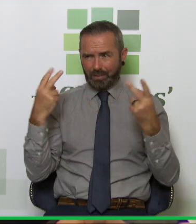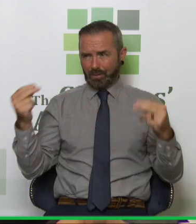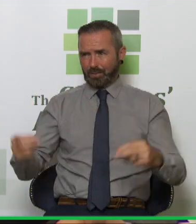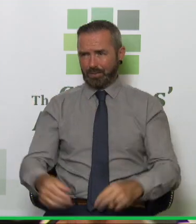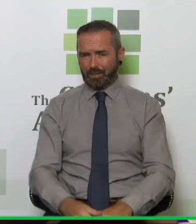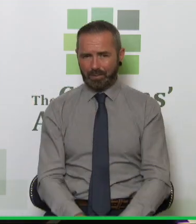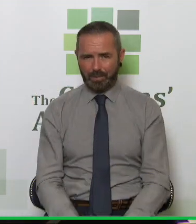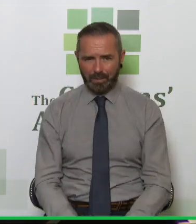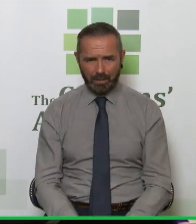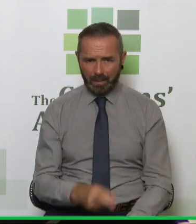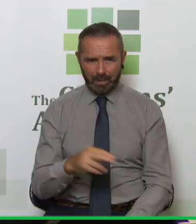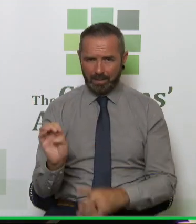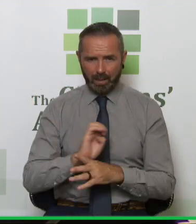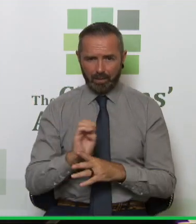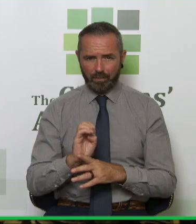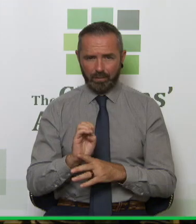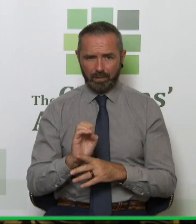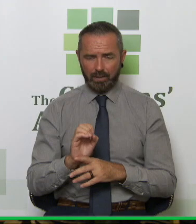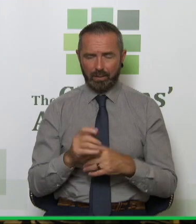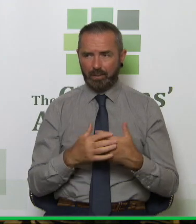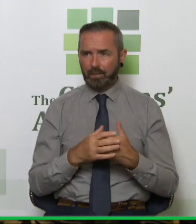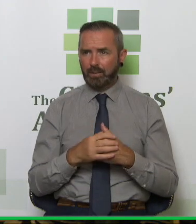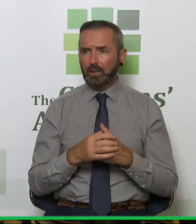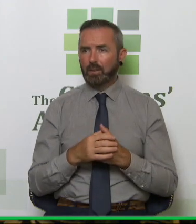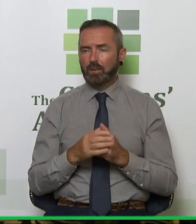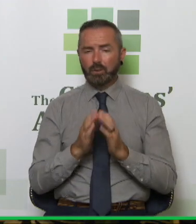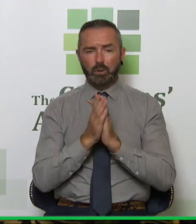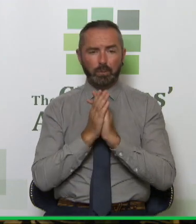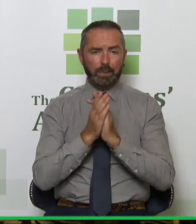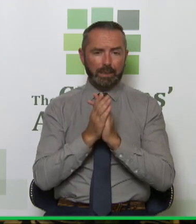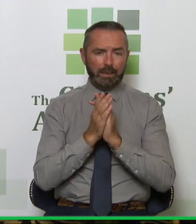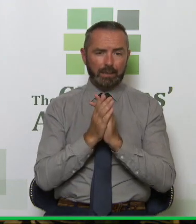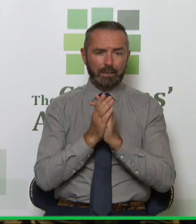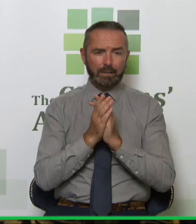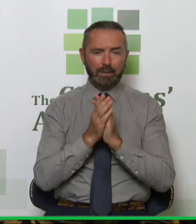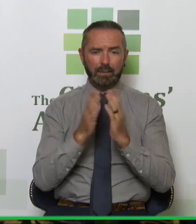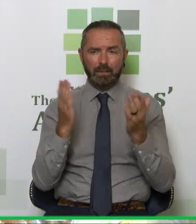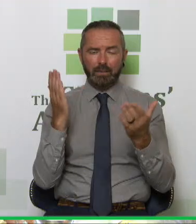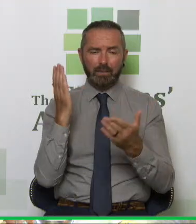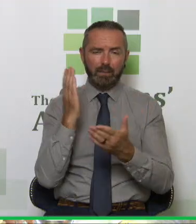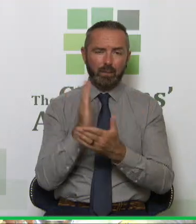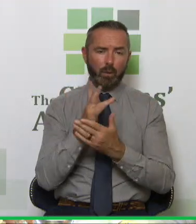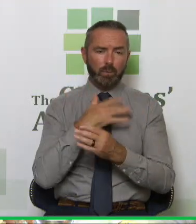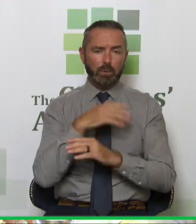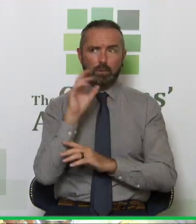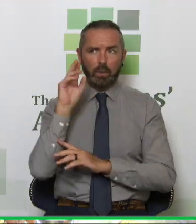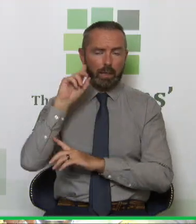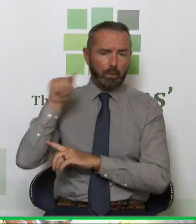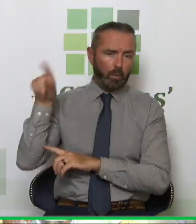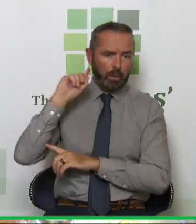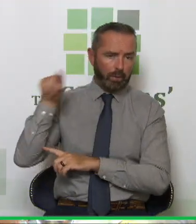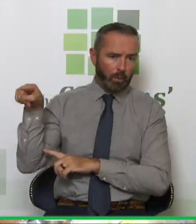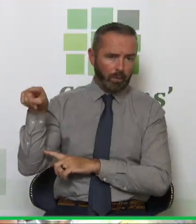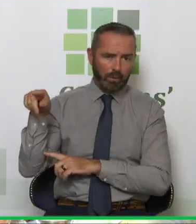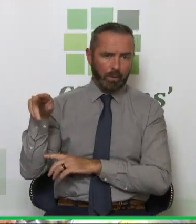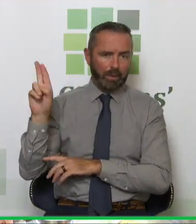under, it's not enough. It's not adequate. Can we please take our heads out of the sand for once and for all? It's